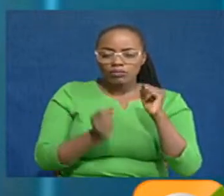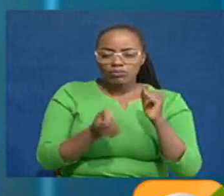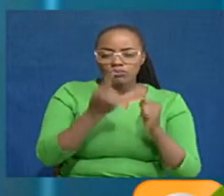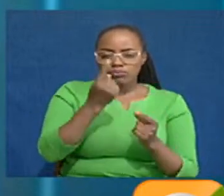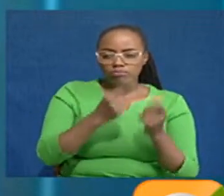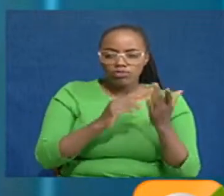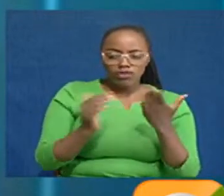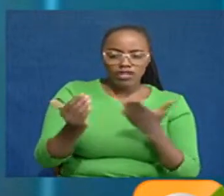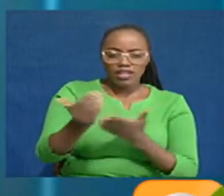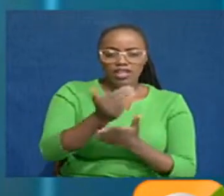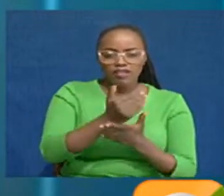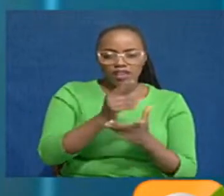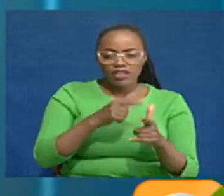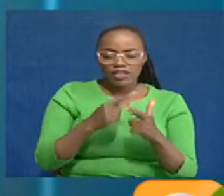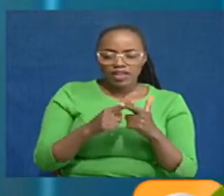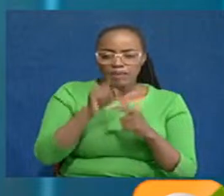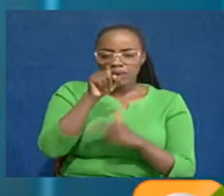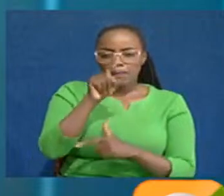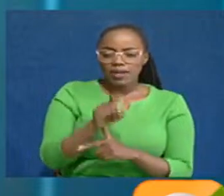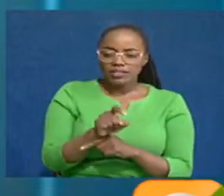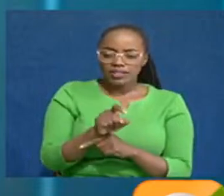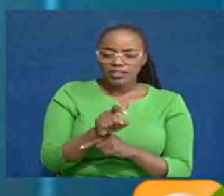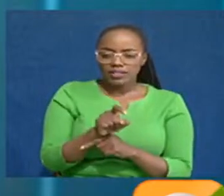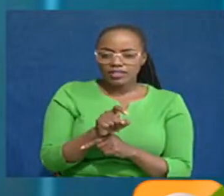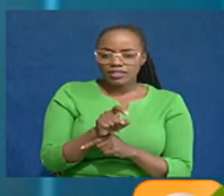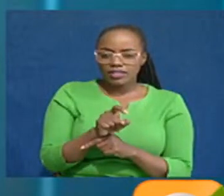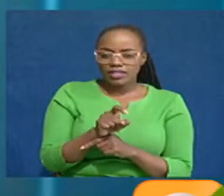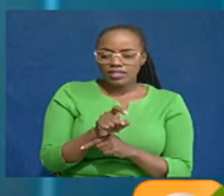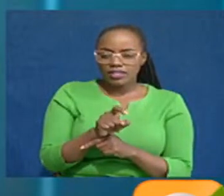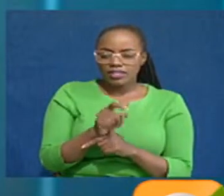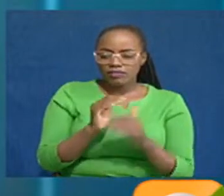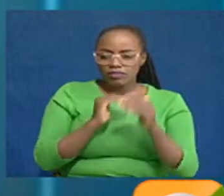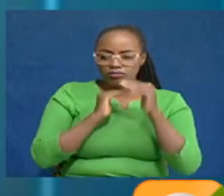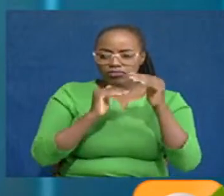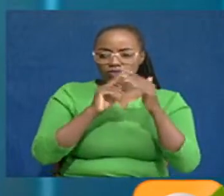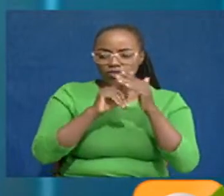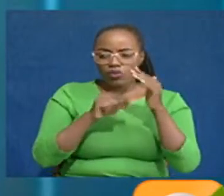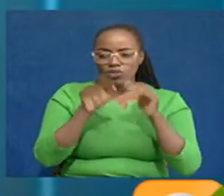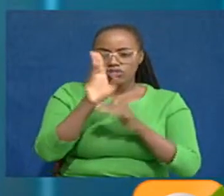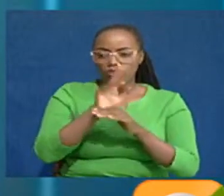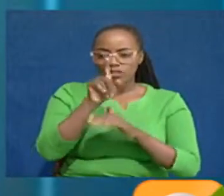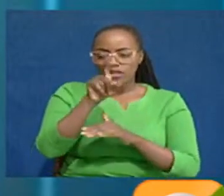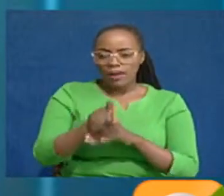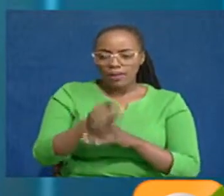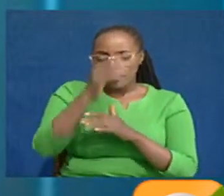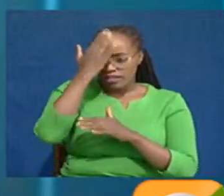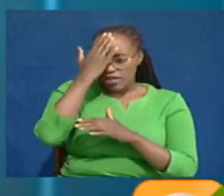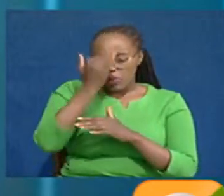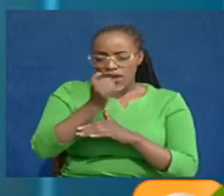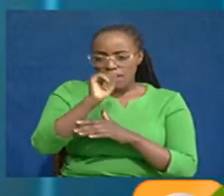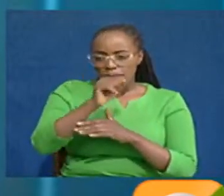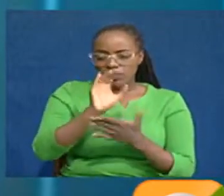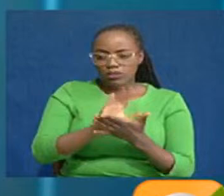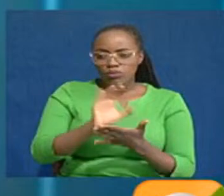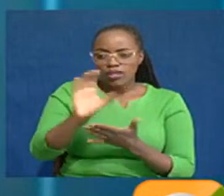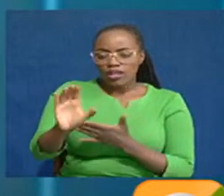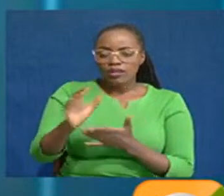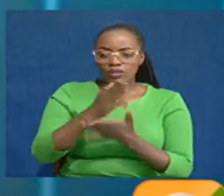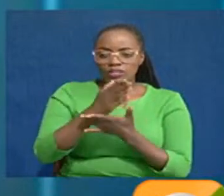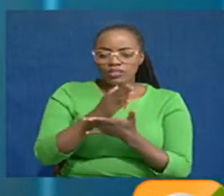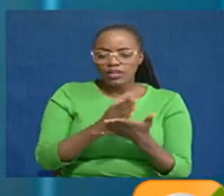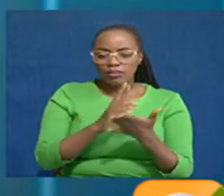revenues, then we really must cap what we must spend, so that we can then allocate some of